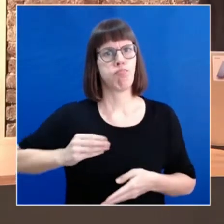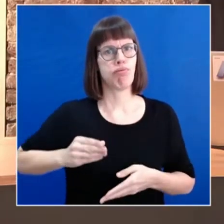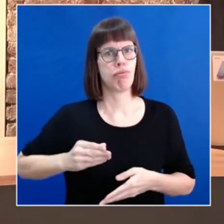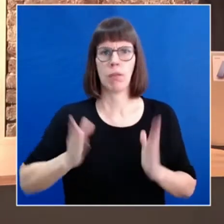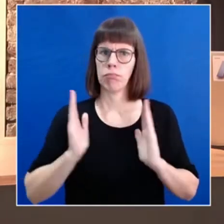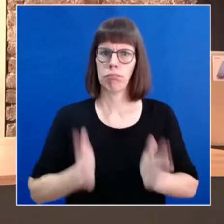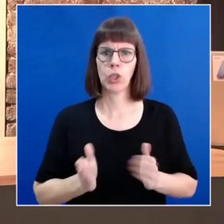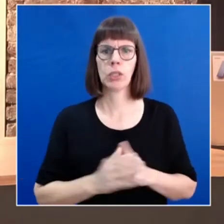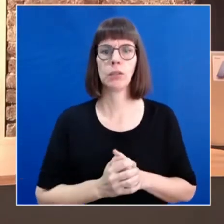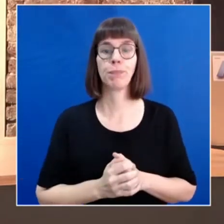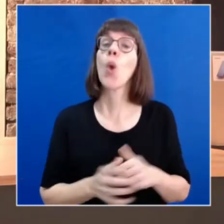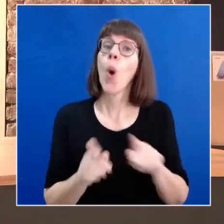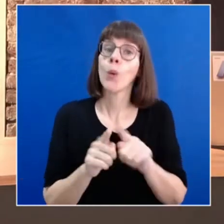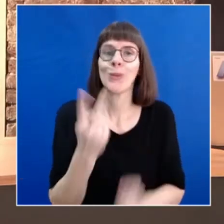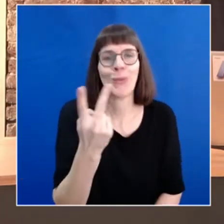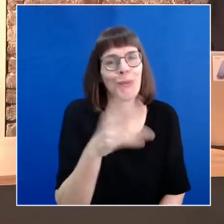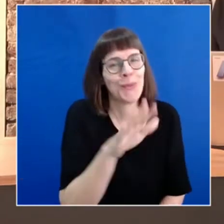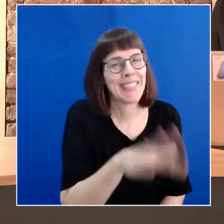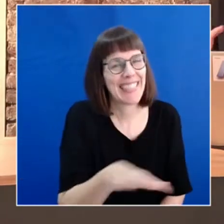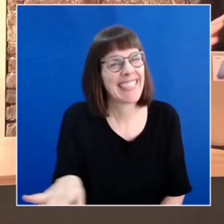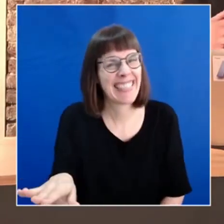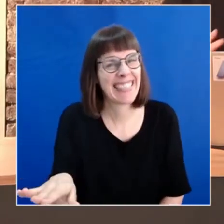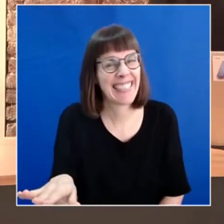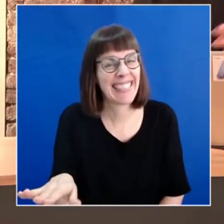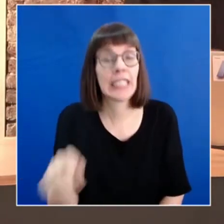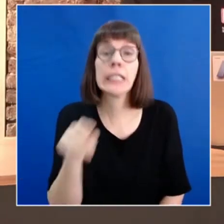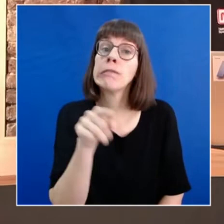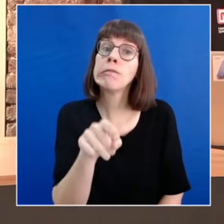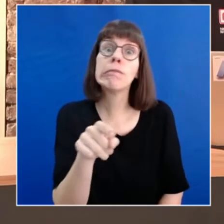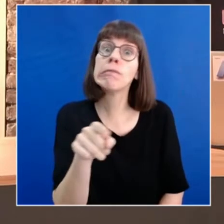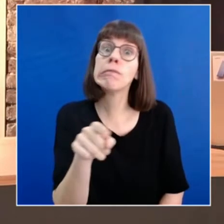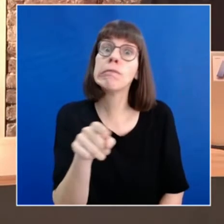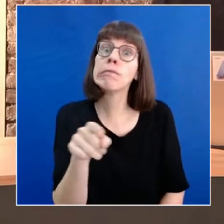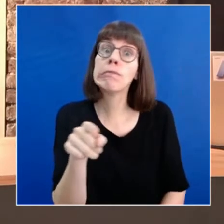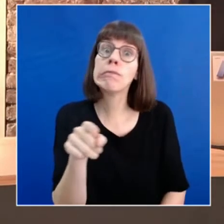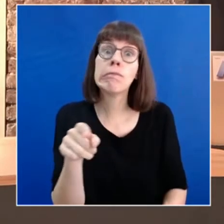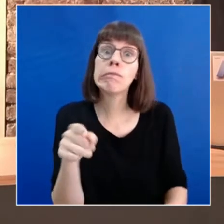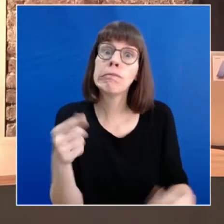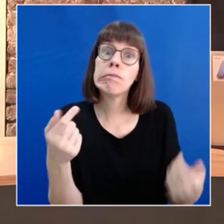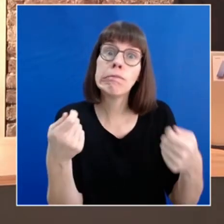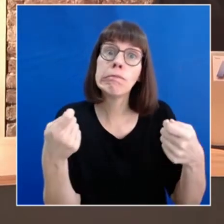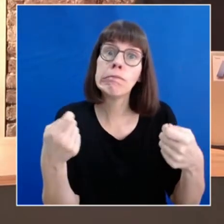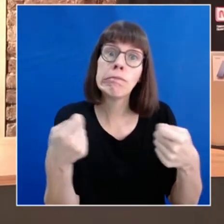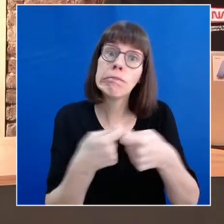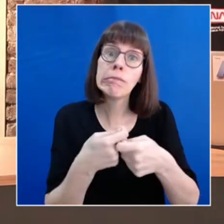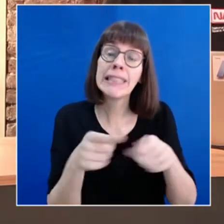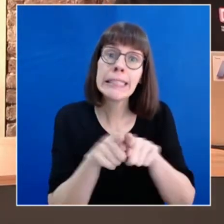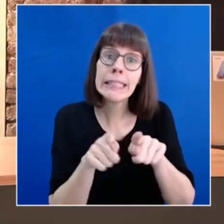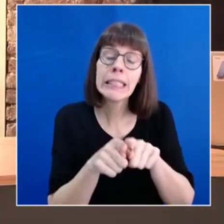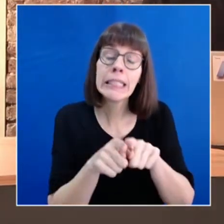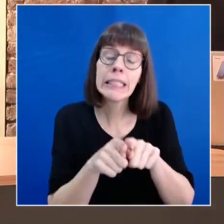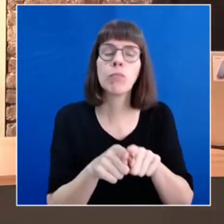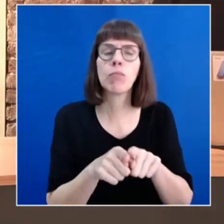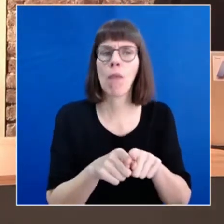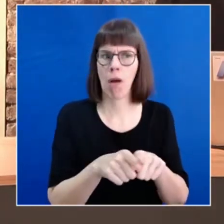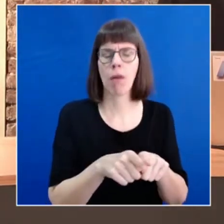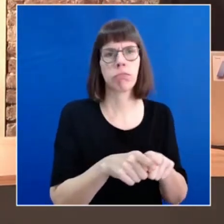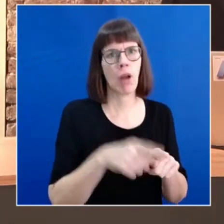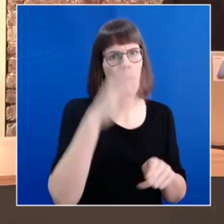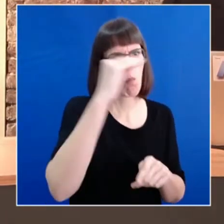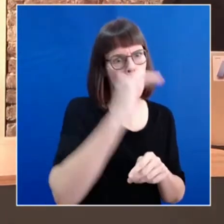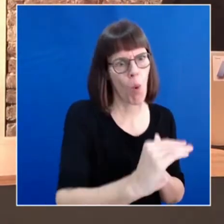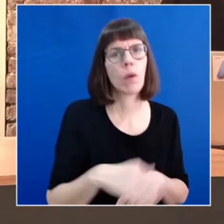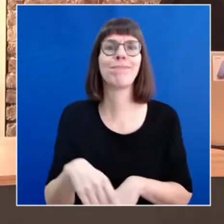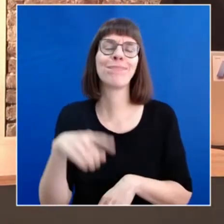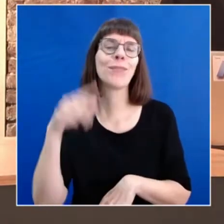kids. Sorry, if you are not in that table, a boy and a girl. Next to your job, you need to have a hobby. Of course, that your kids need to